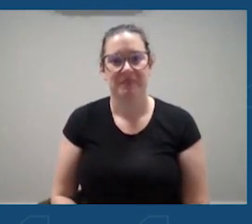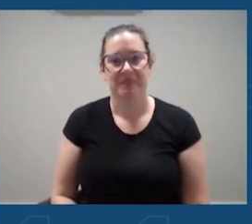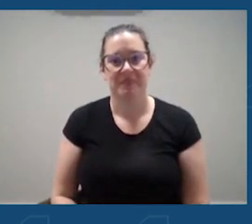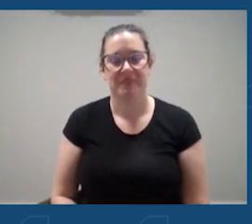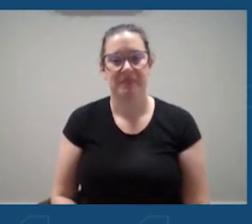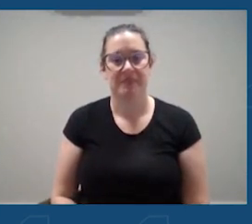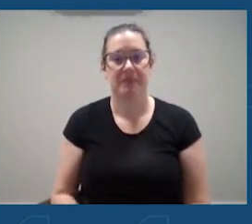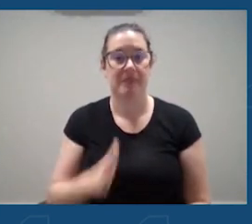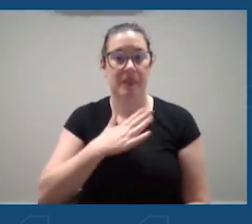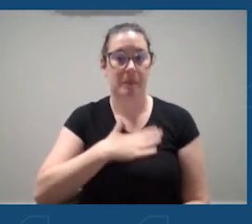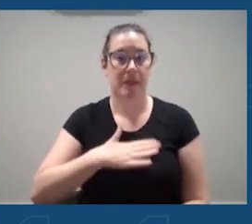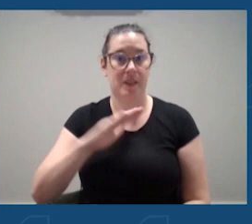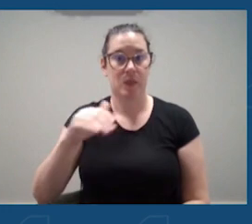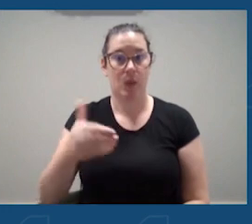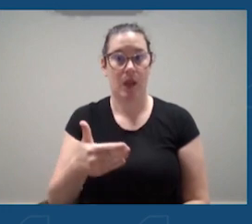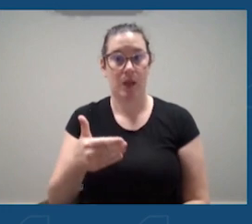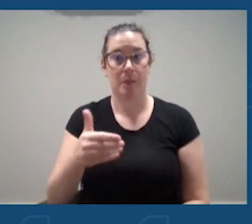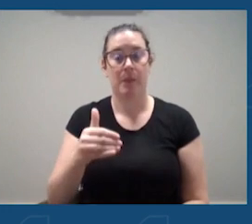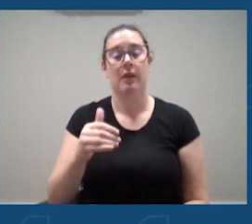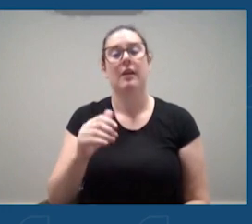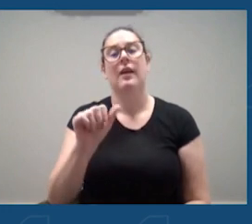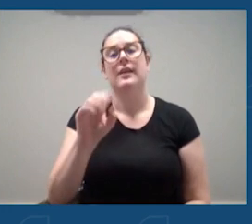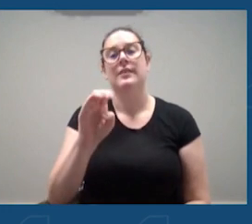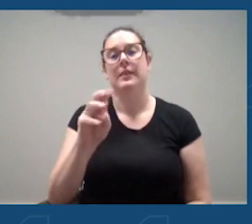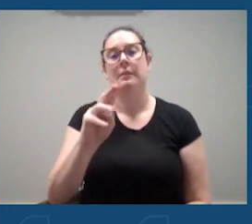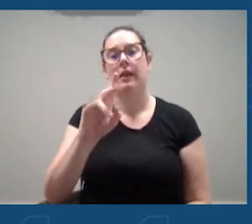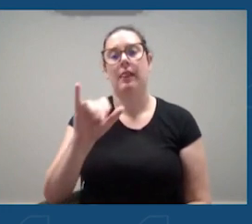Please welcome Assemblymember Neely Rosick.